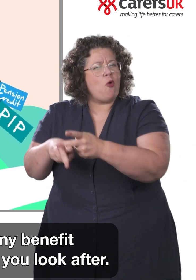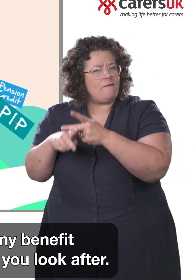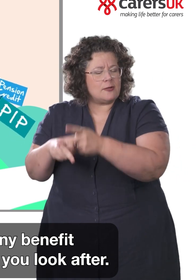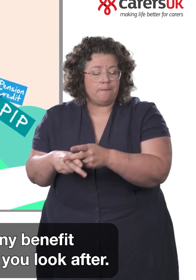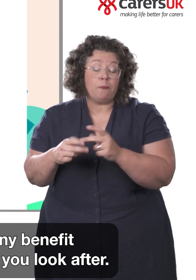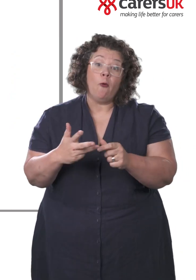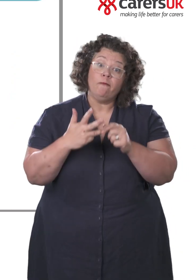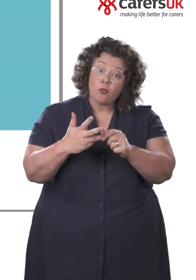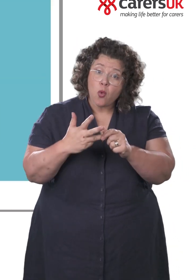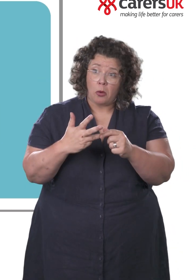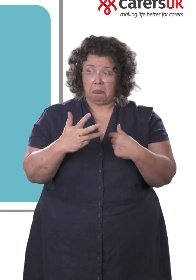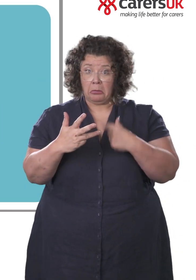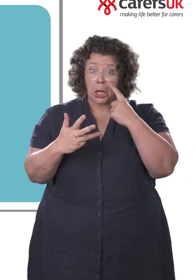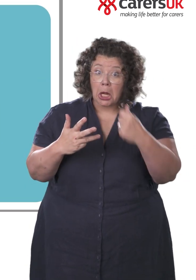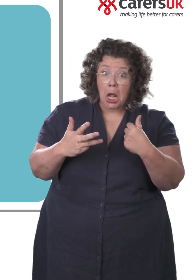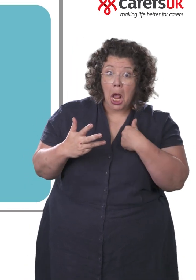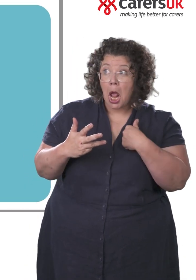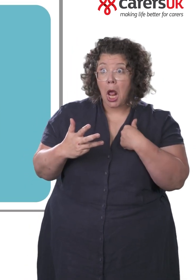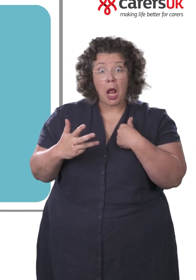after.